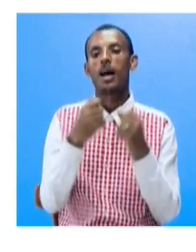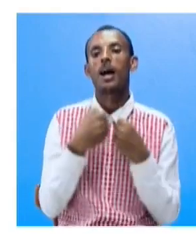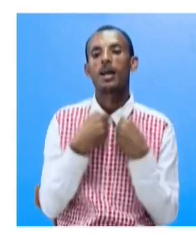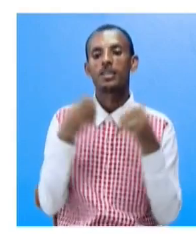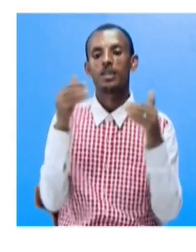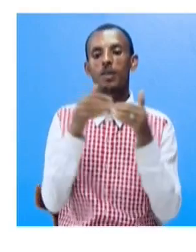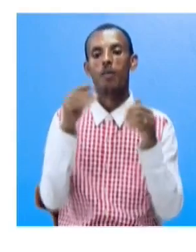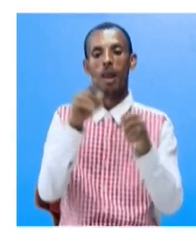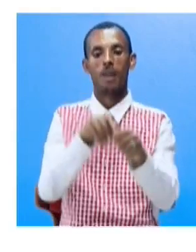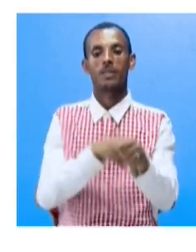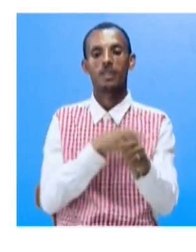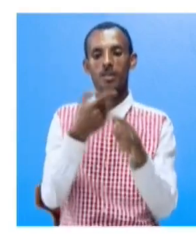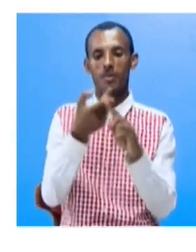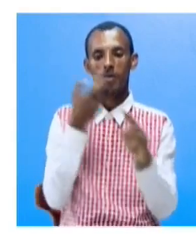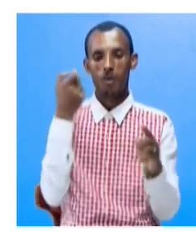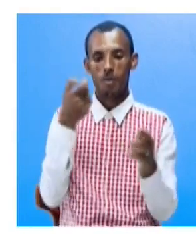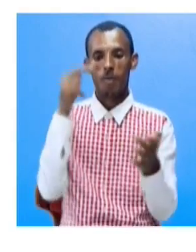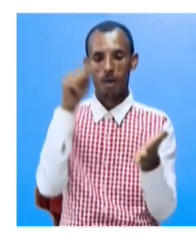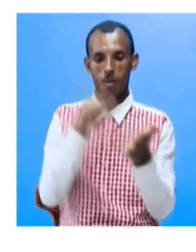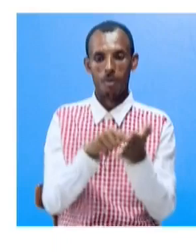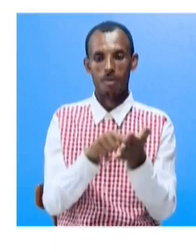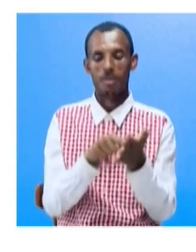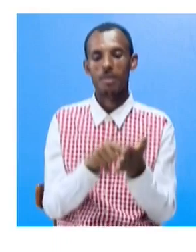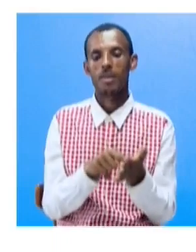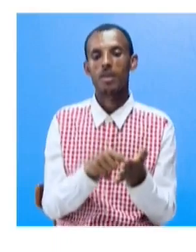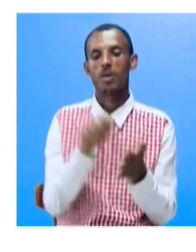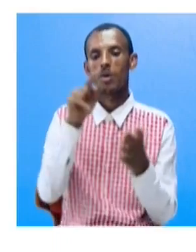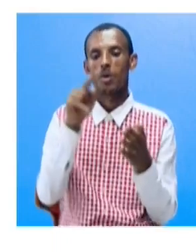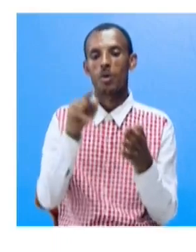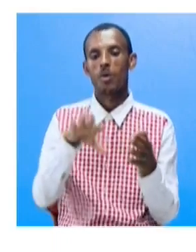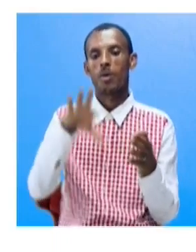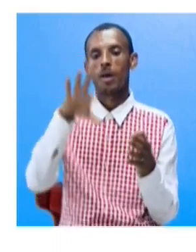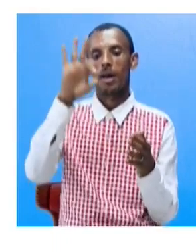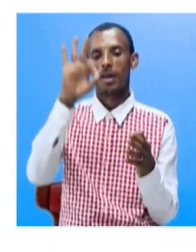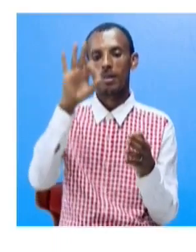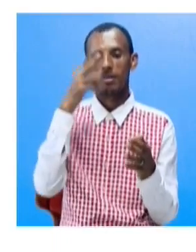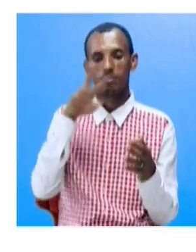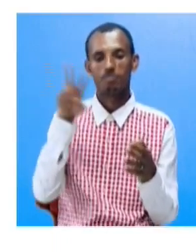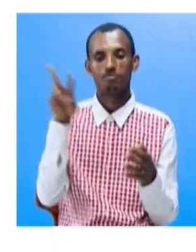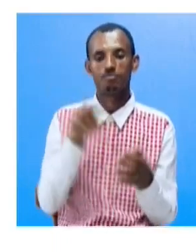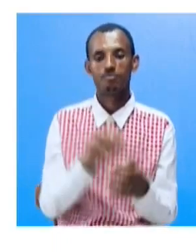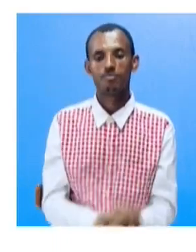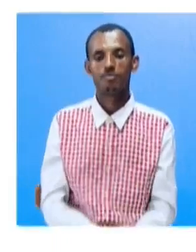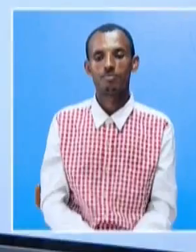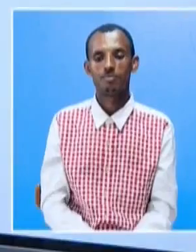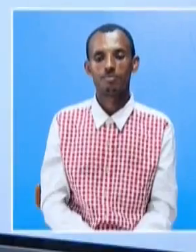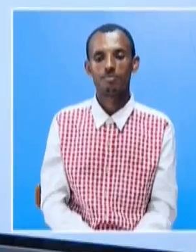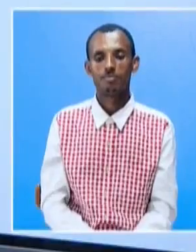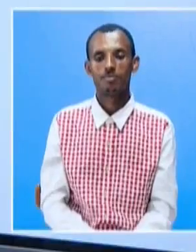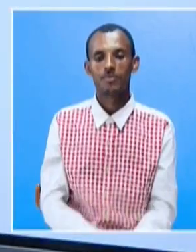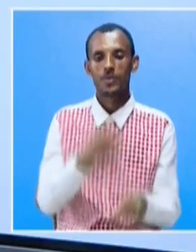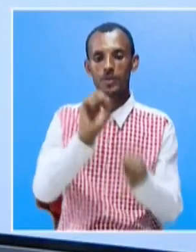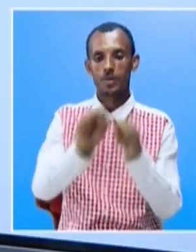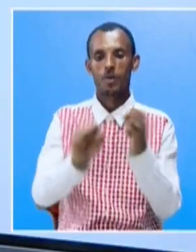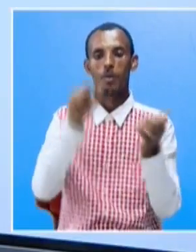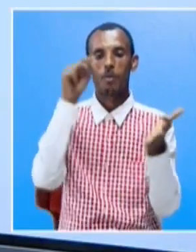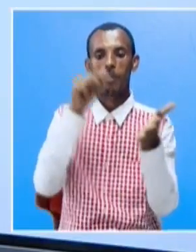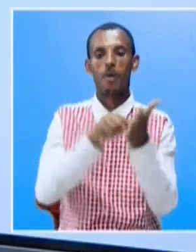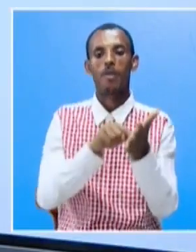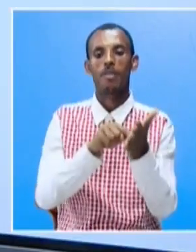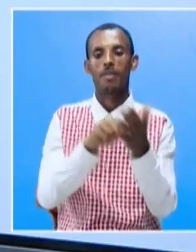from such a fixed point, just you will have such a circle. So the set of points